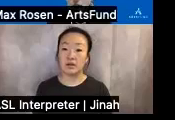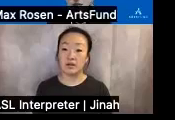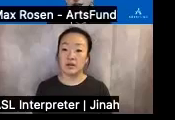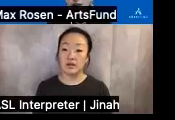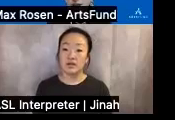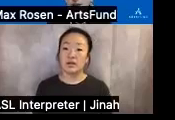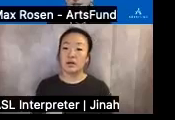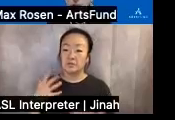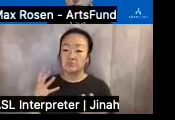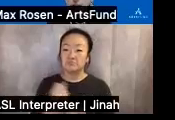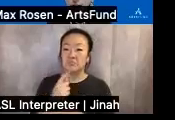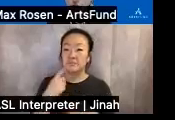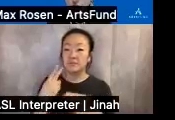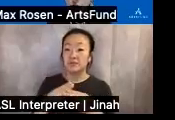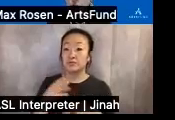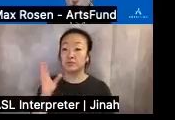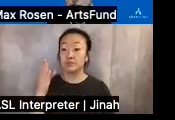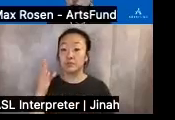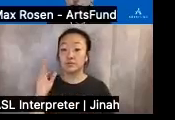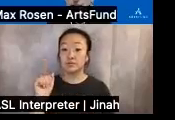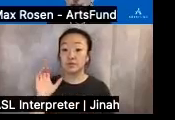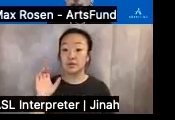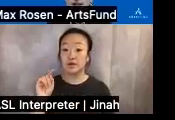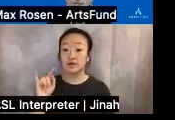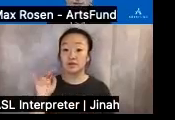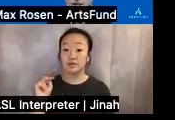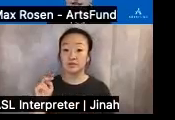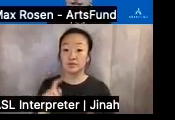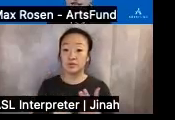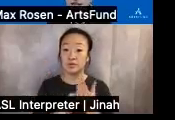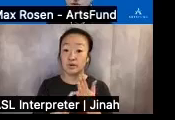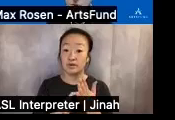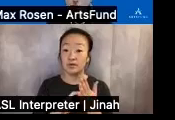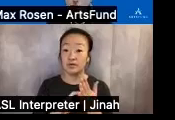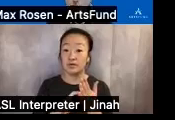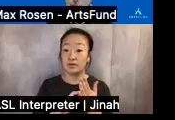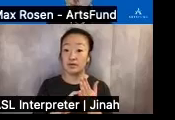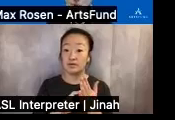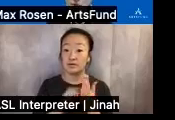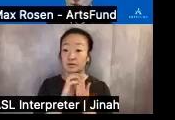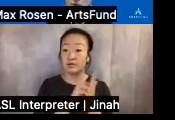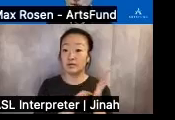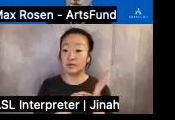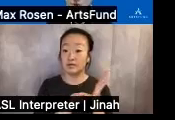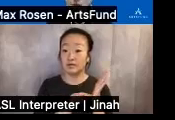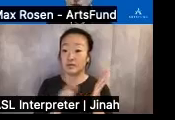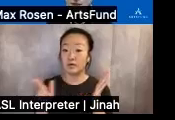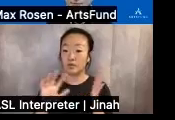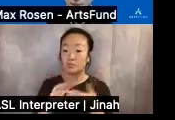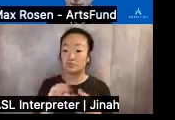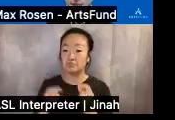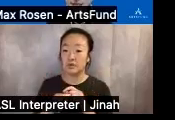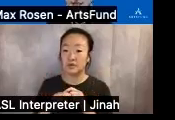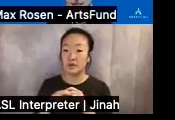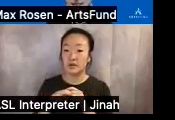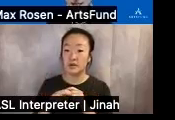mention that this blue action required text that is next to each form will change to green